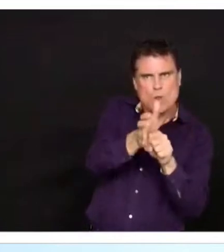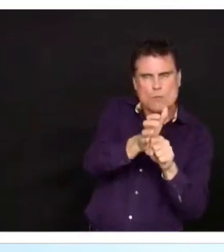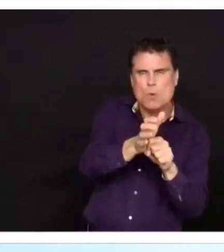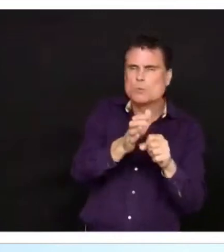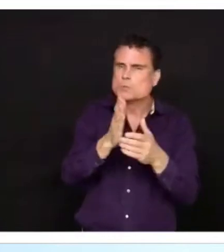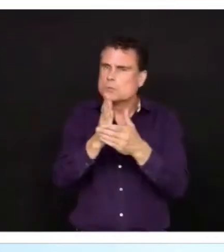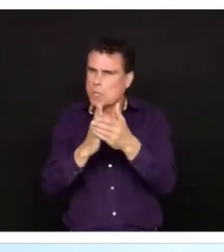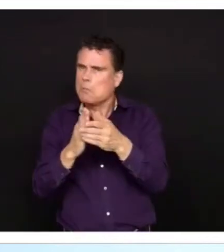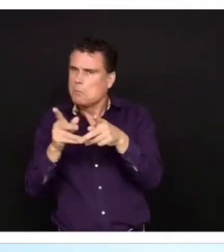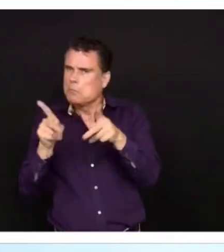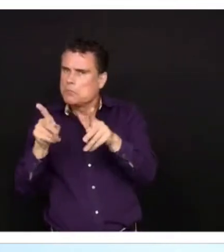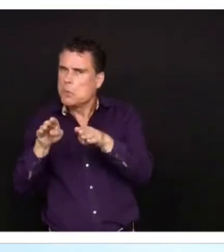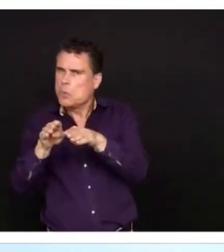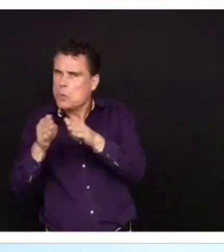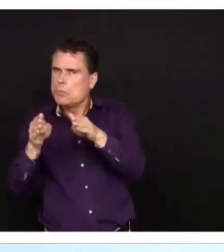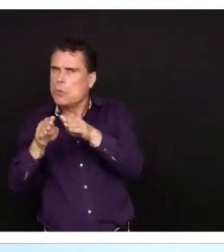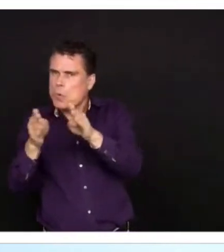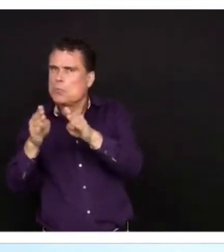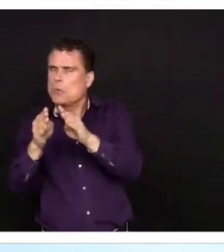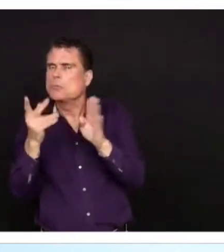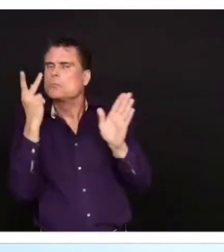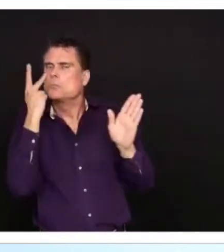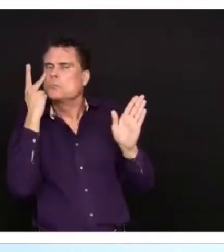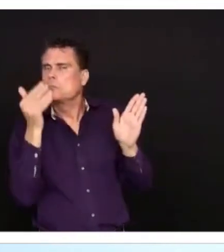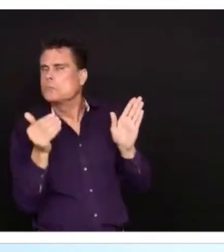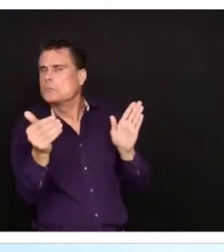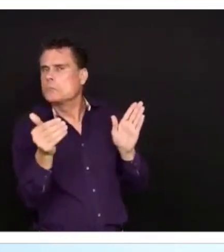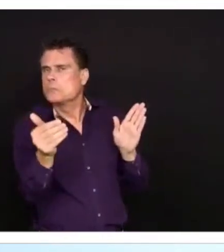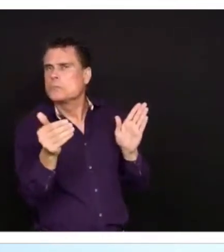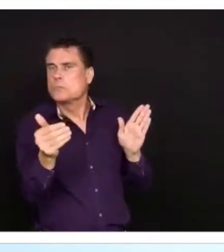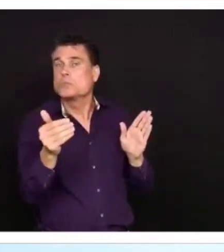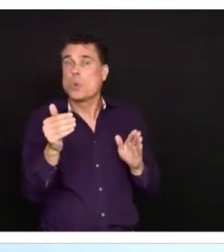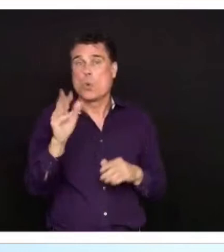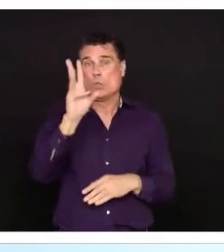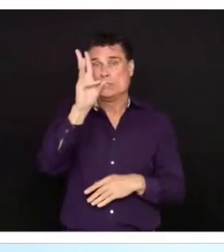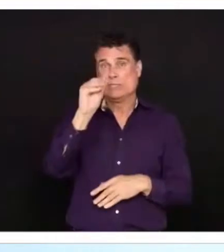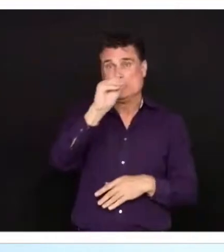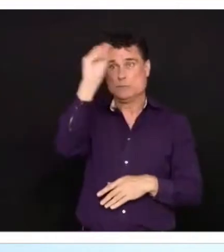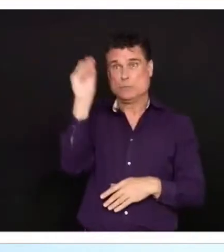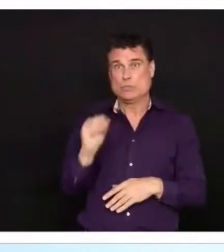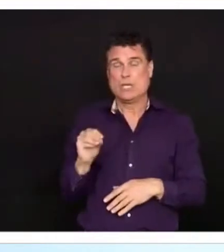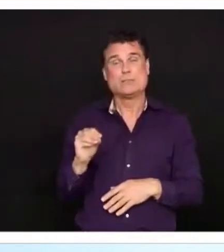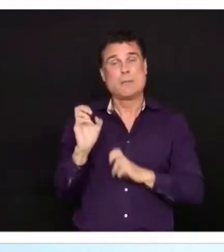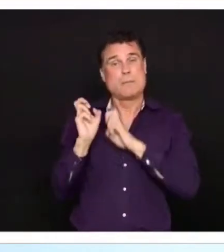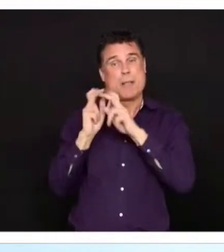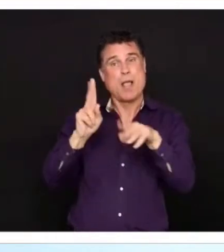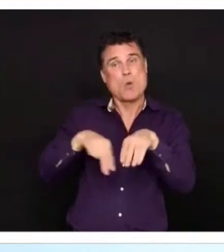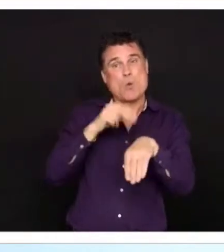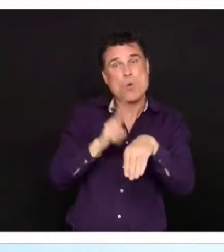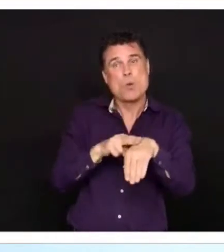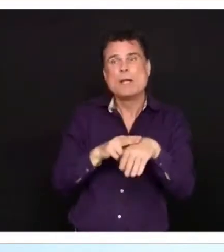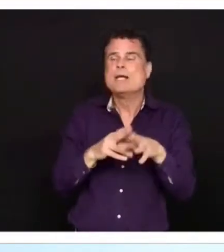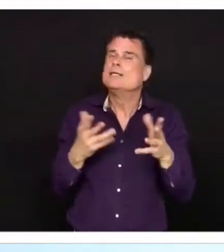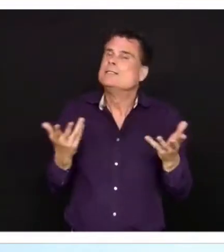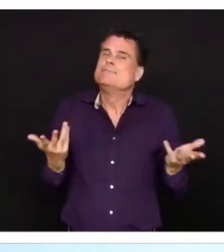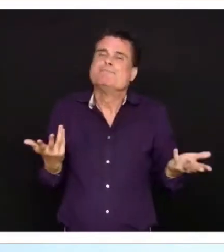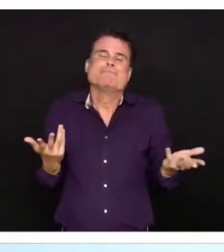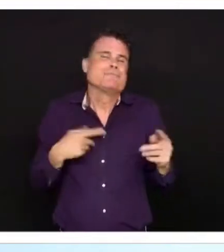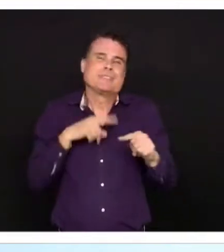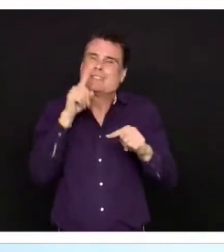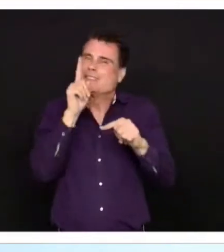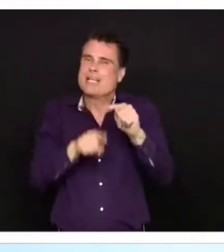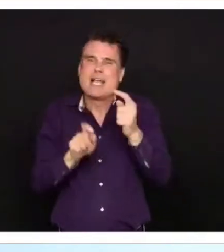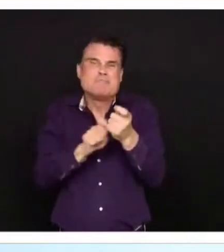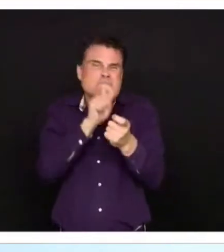and it needs to work together because we need to have things like some children going back to school in a classroom situation